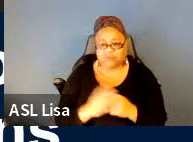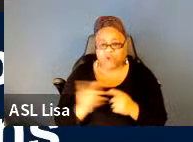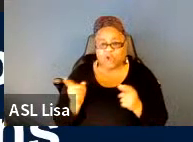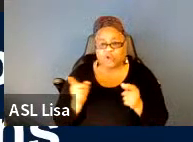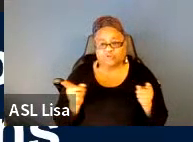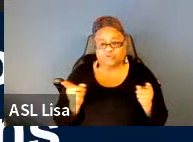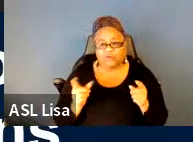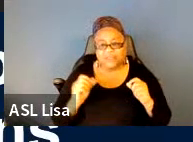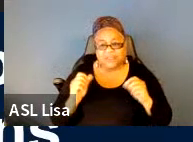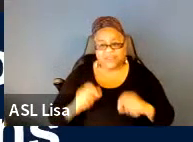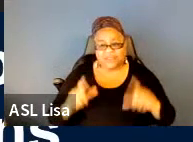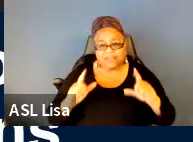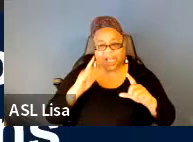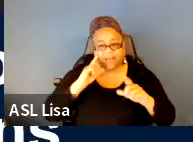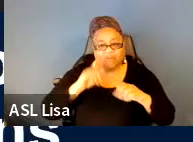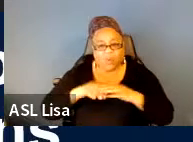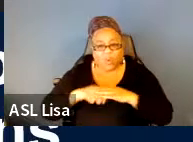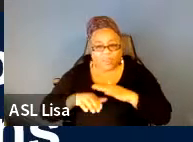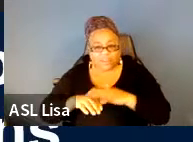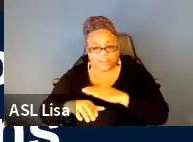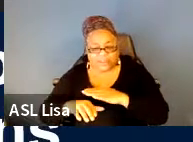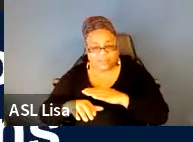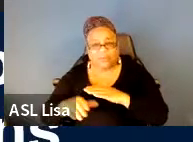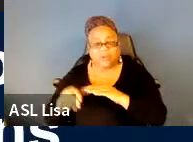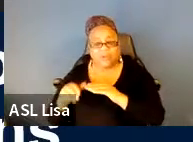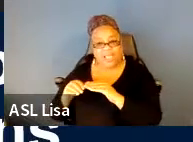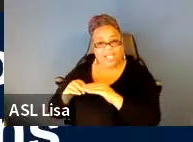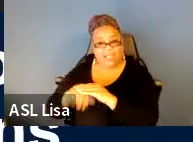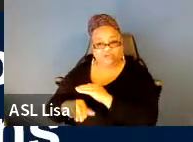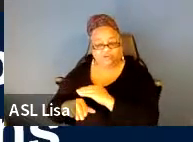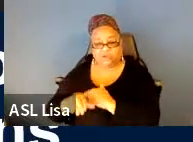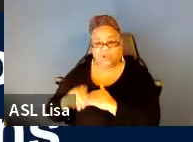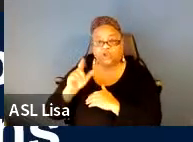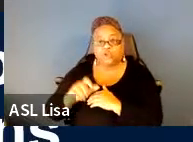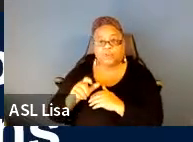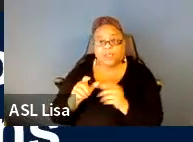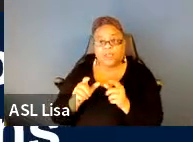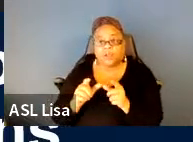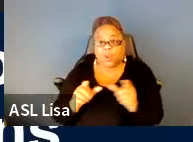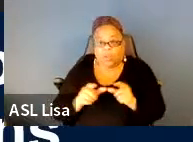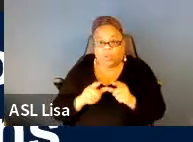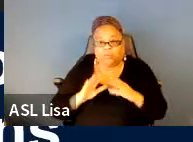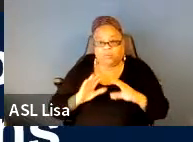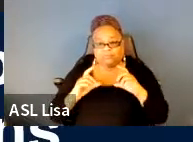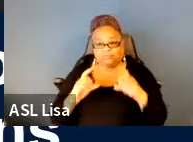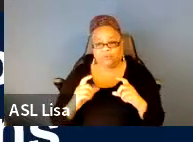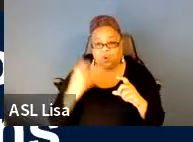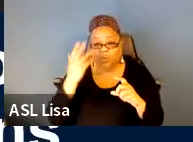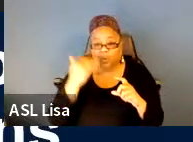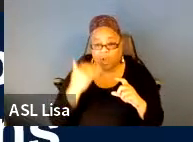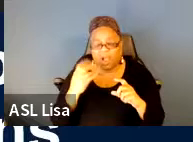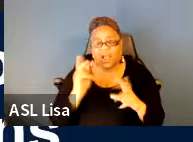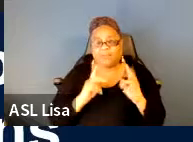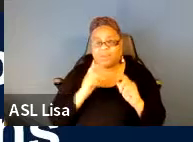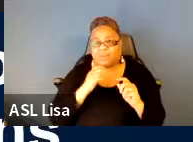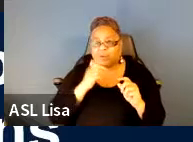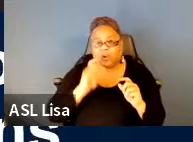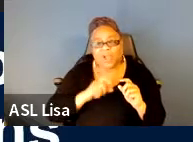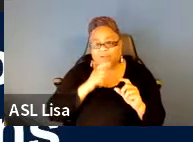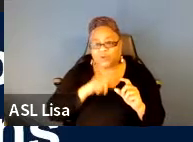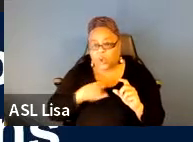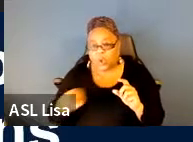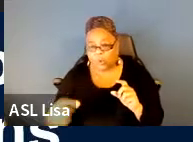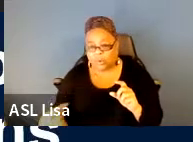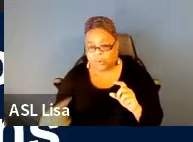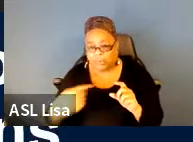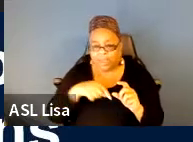should be located to minimize any kind of backtracking. It is recommended that they be placed at the decision